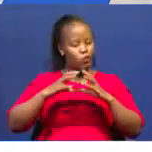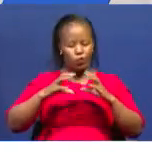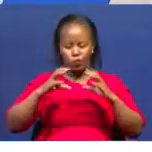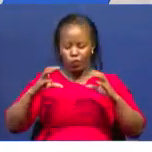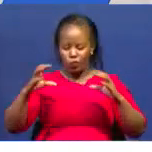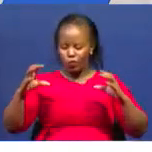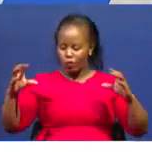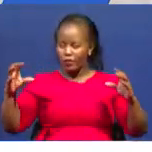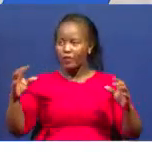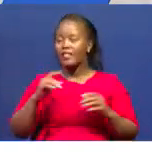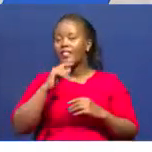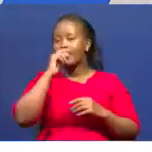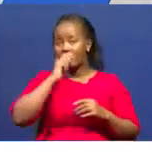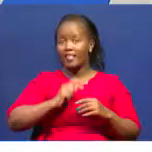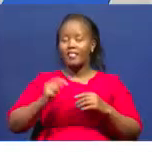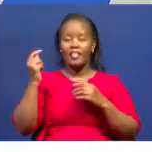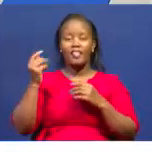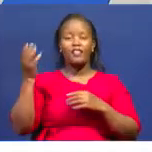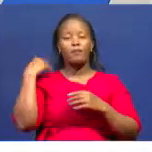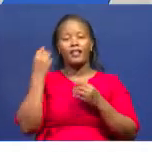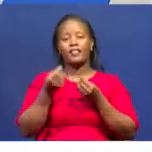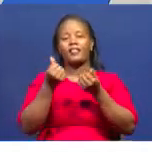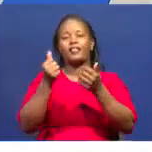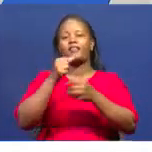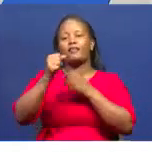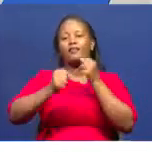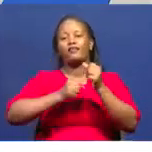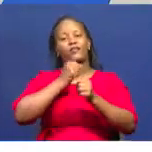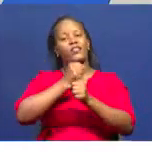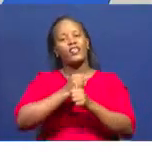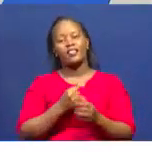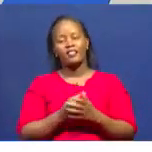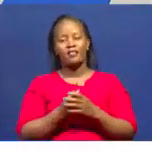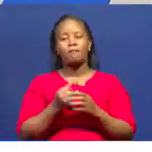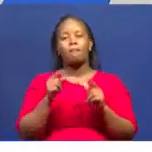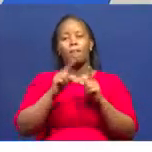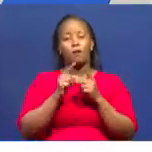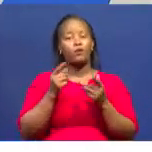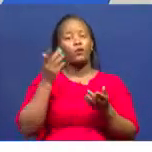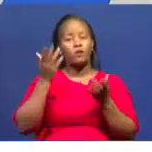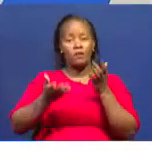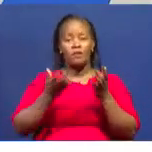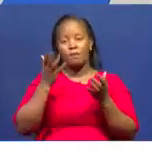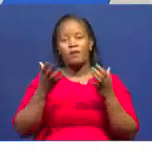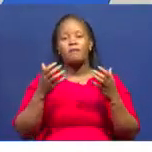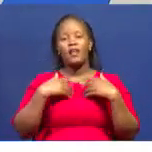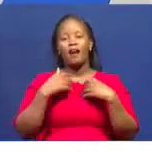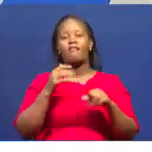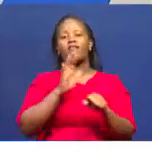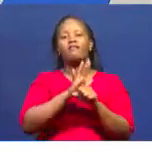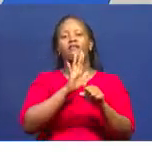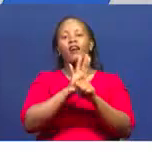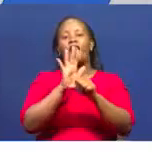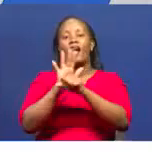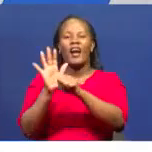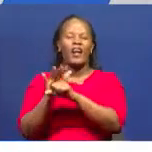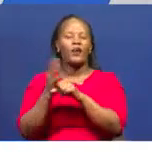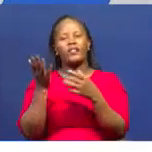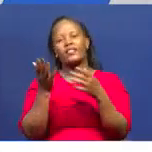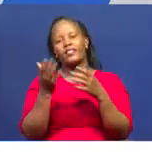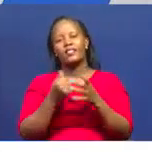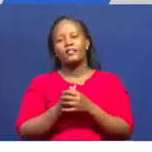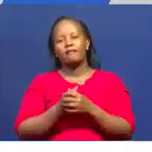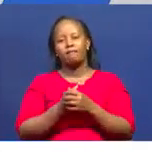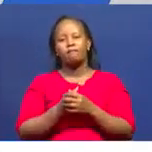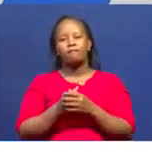Tanzania in the past few years, perhaps with a bit more pace than the case has been in the previous years.